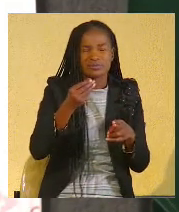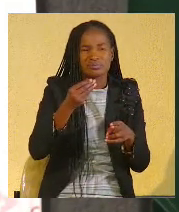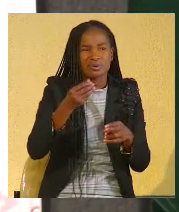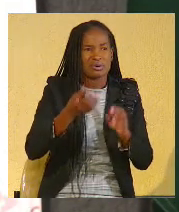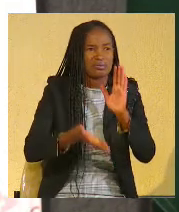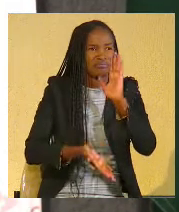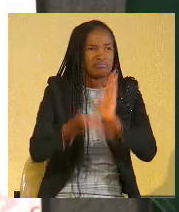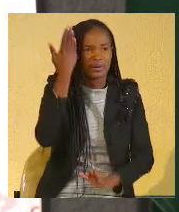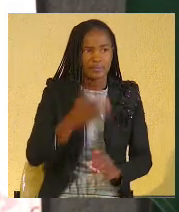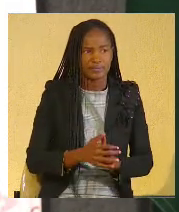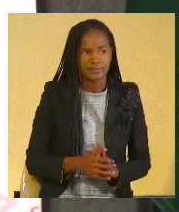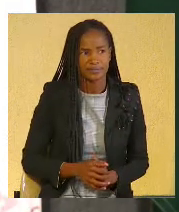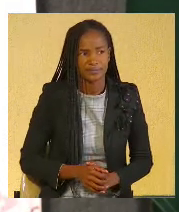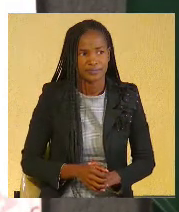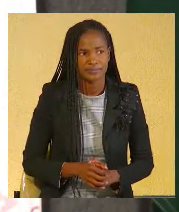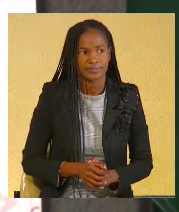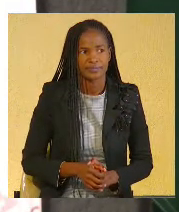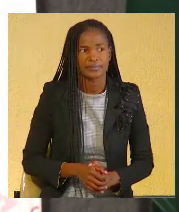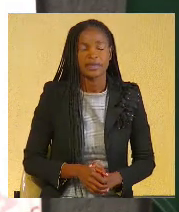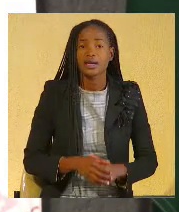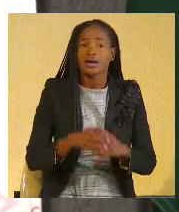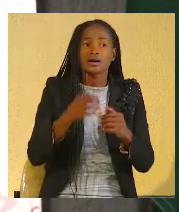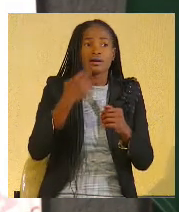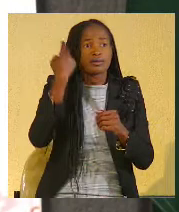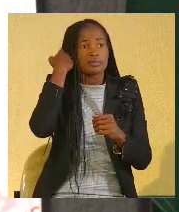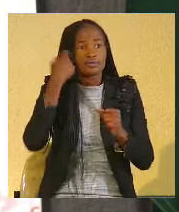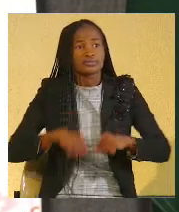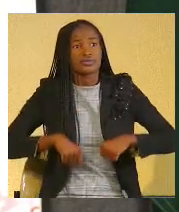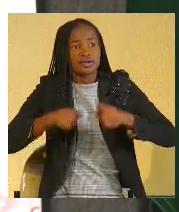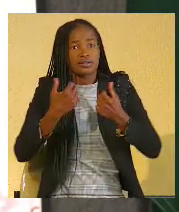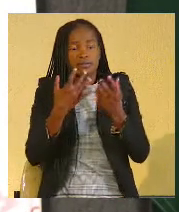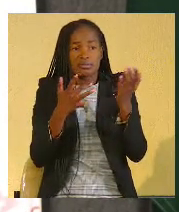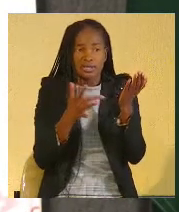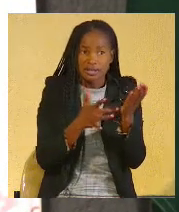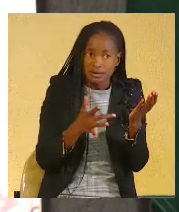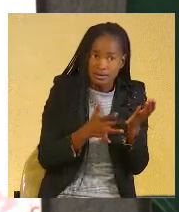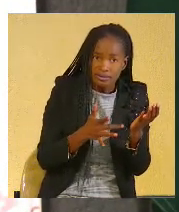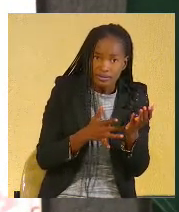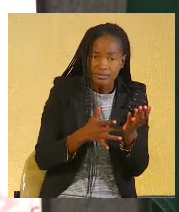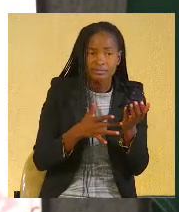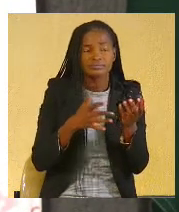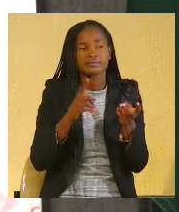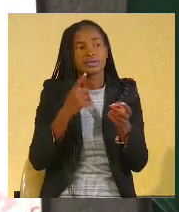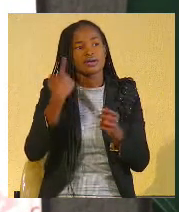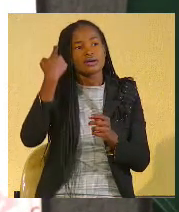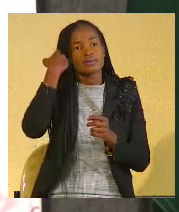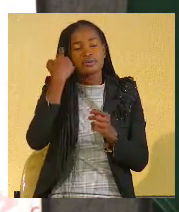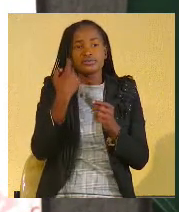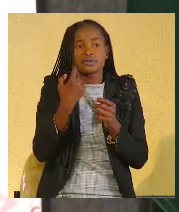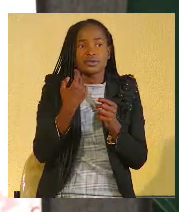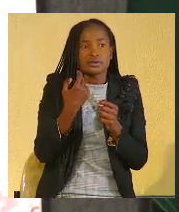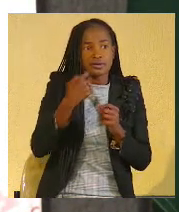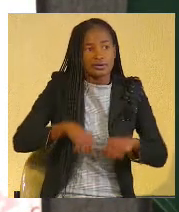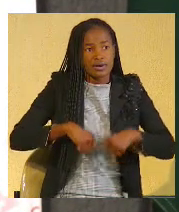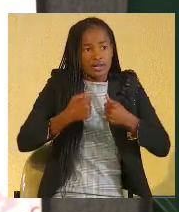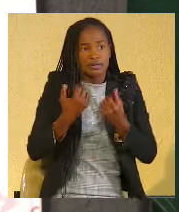up-to-date technology. It requires highly trained